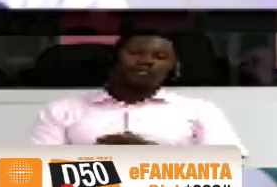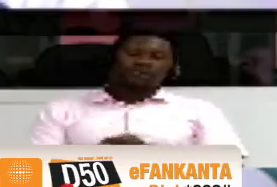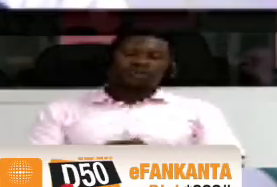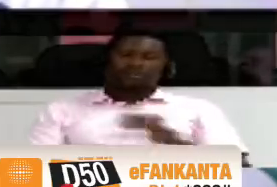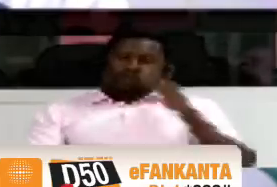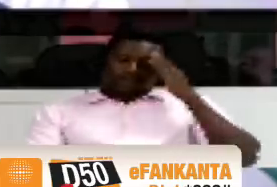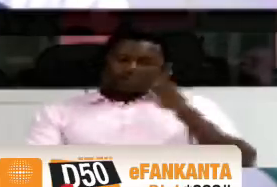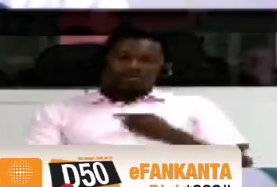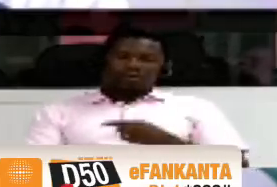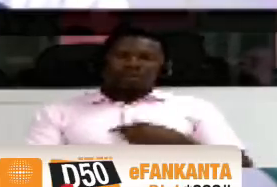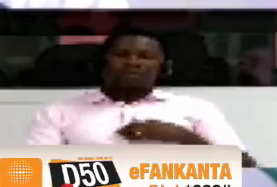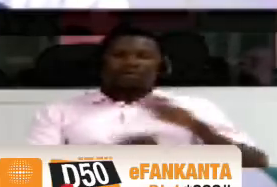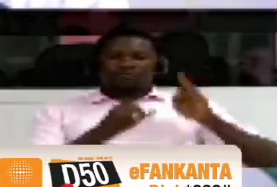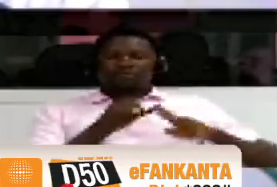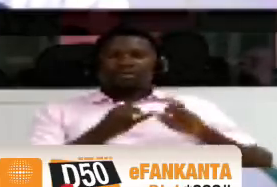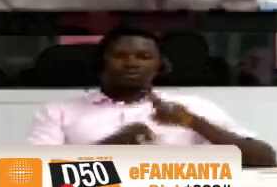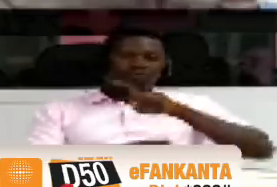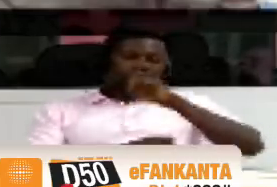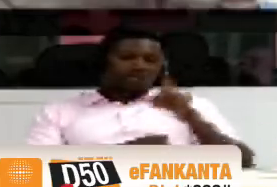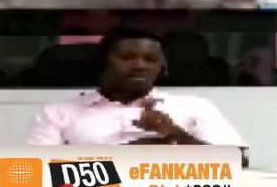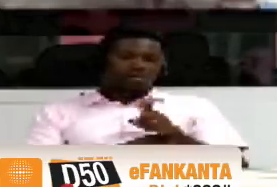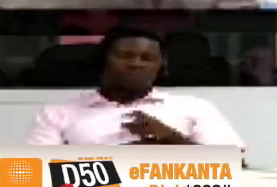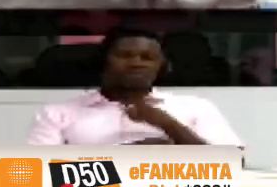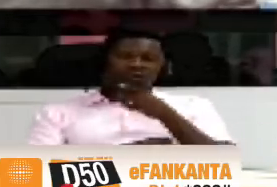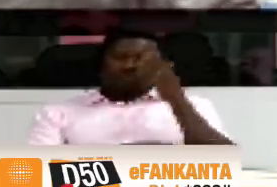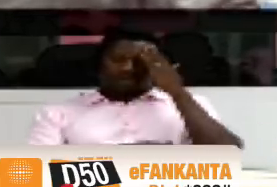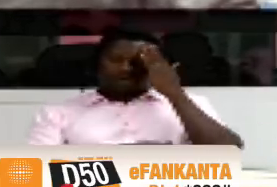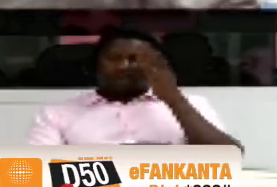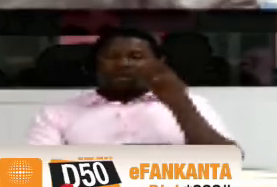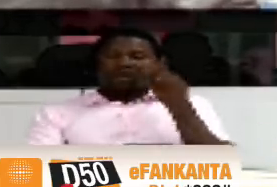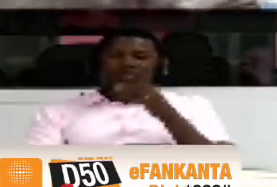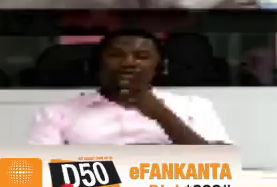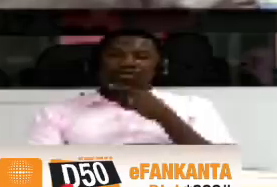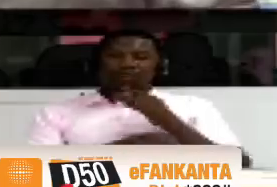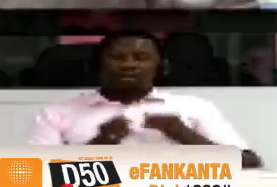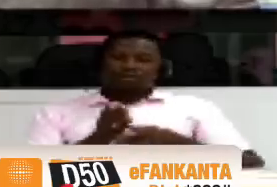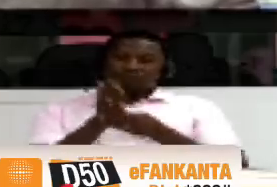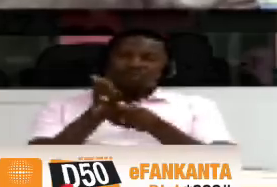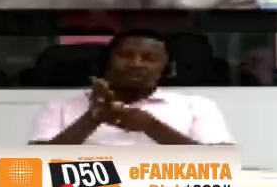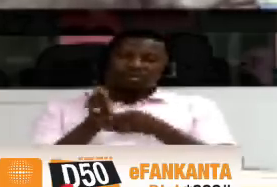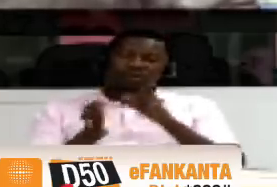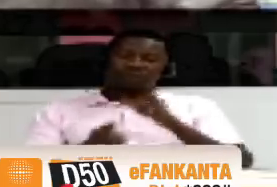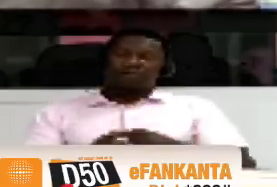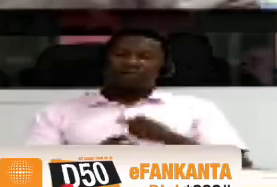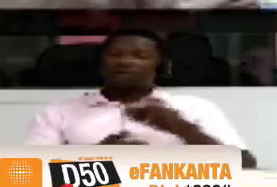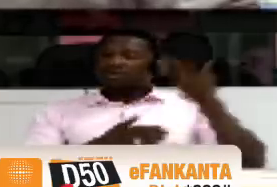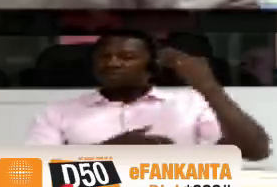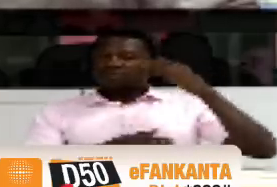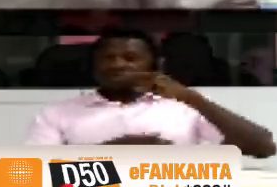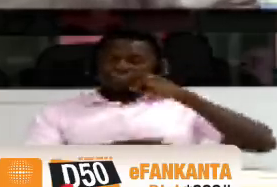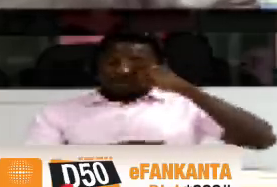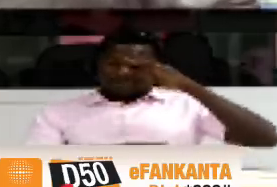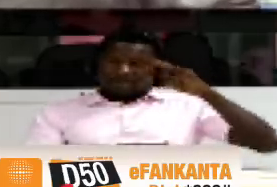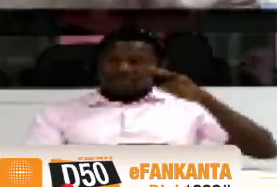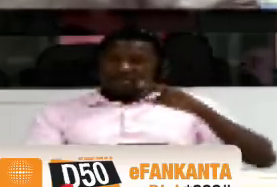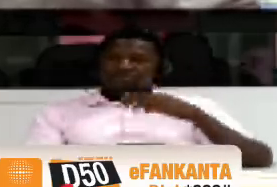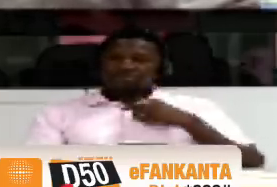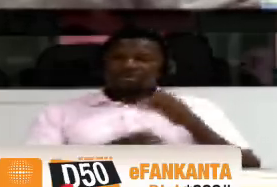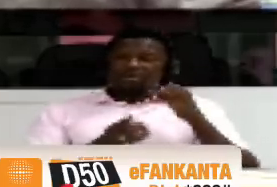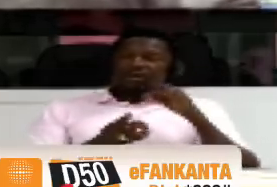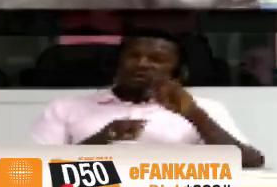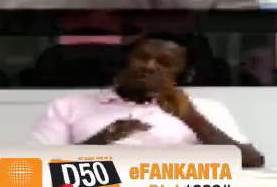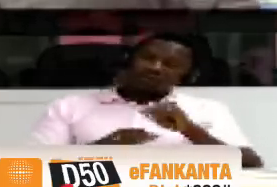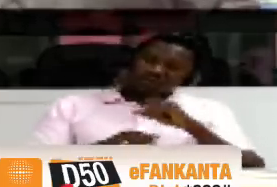Thank you. My final question is, do you know if the then ministry, the leadership of the then ministry, did anything to investigate